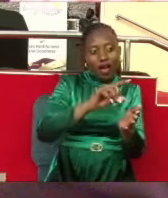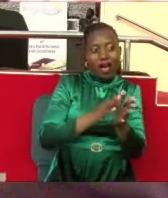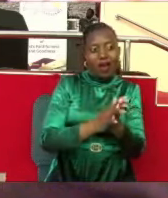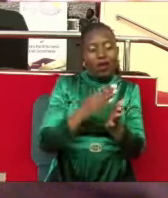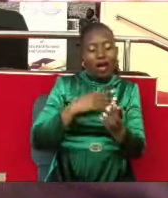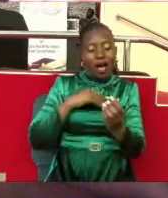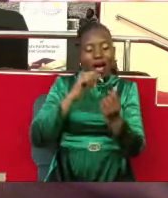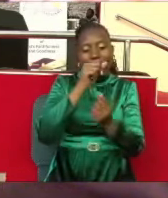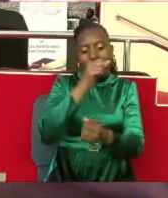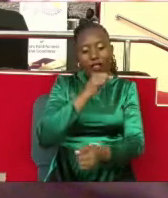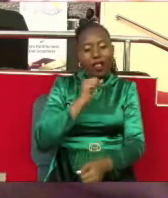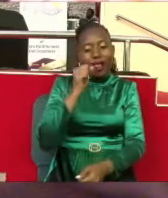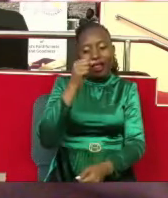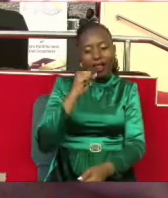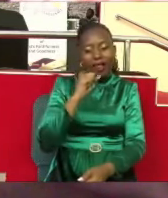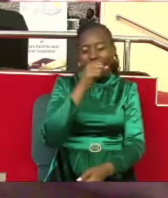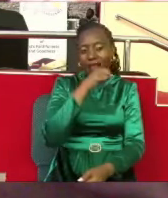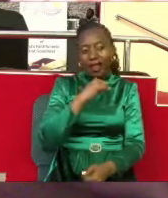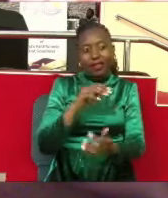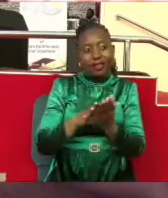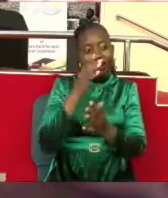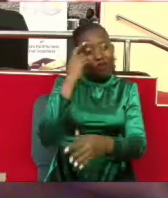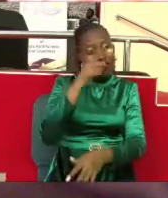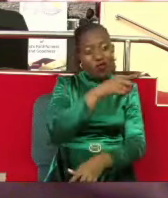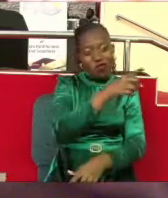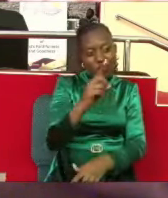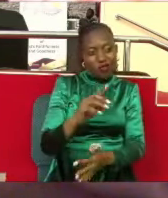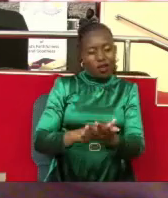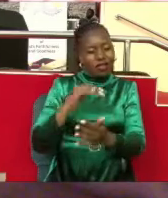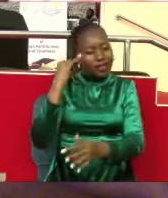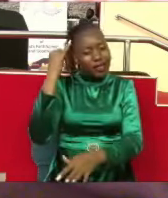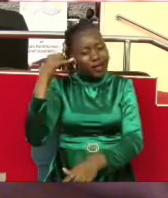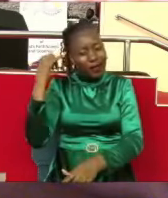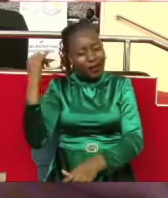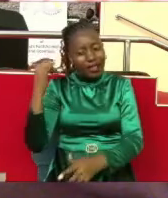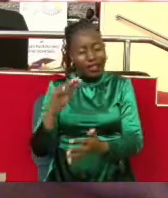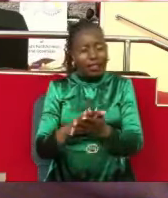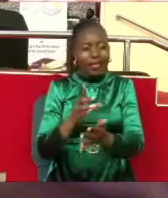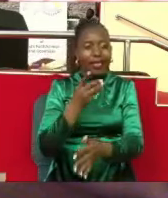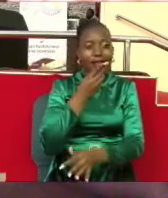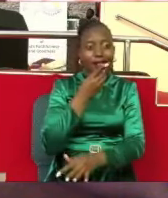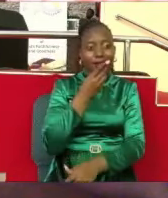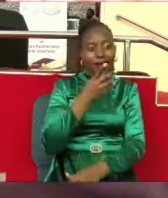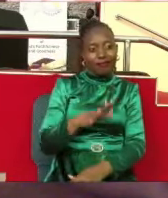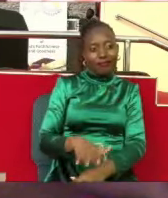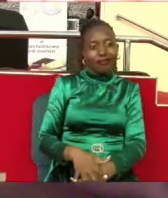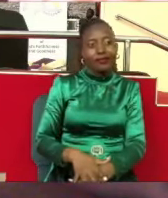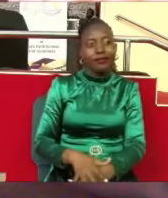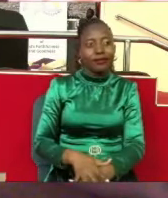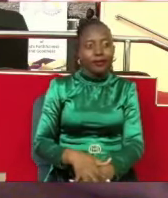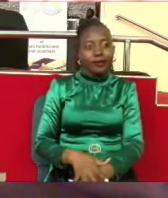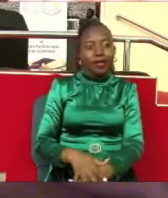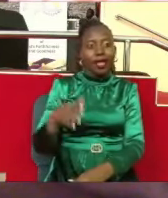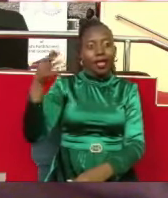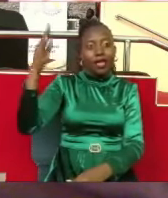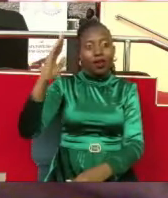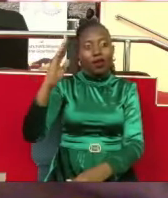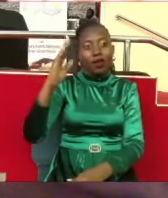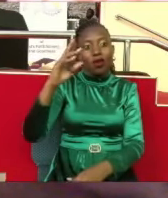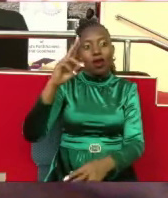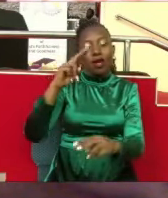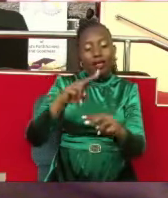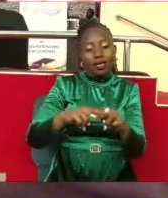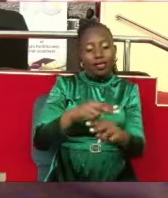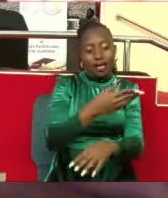for you to add. Just imagine a 6-course dinner. Angalia chamcha kama hiyo. Maposho posho kama haya. And the Lord has sat you. Na